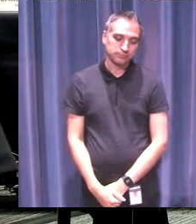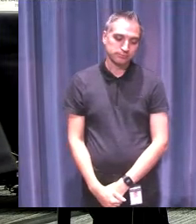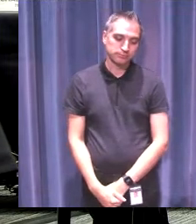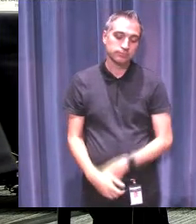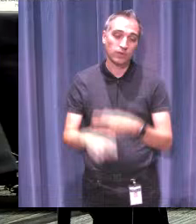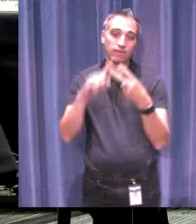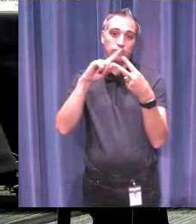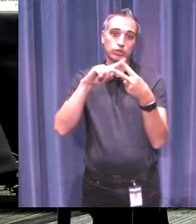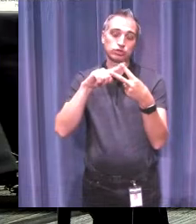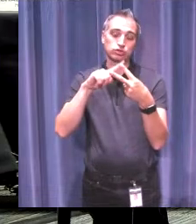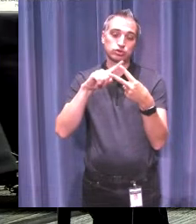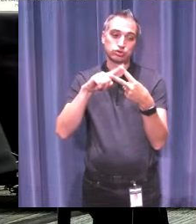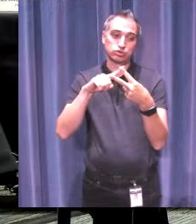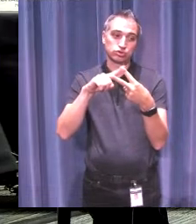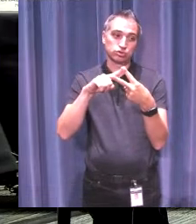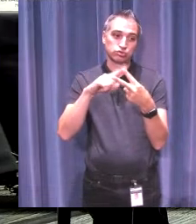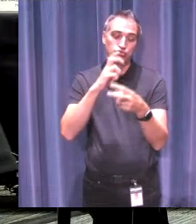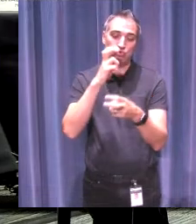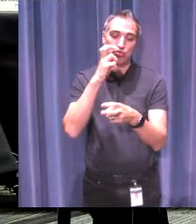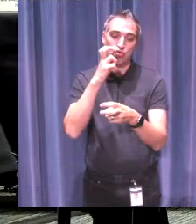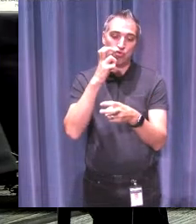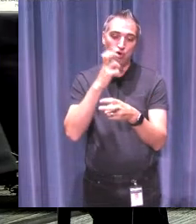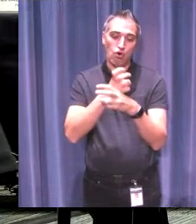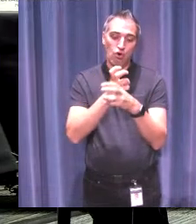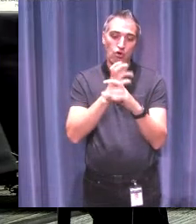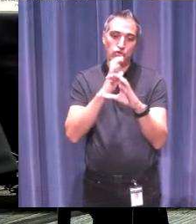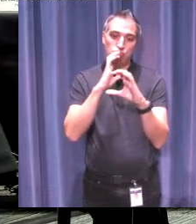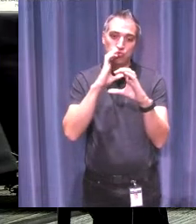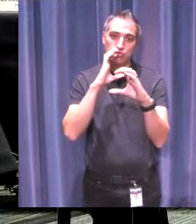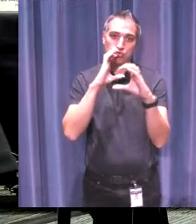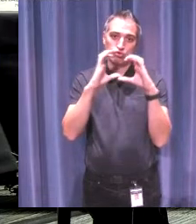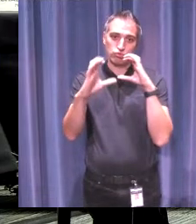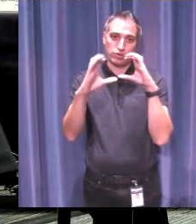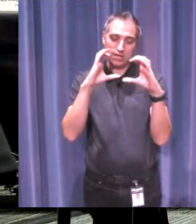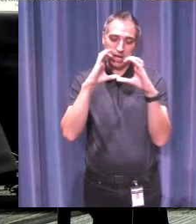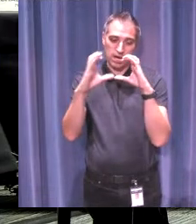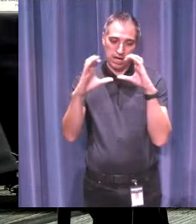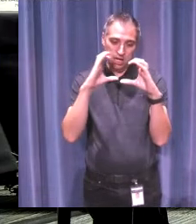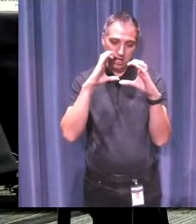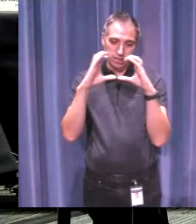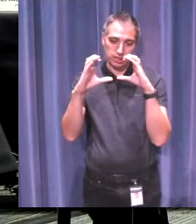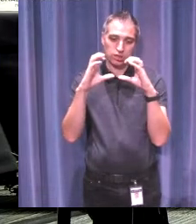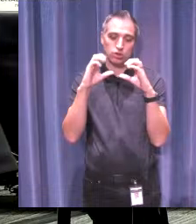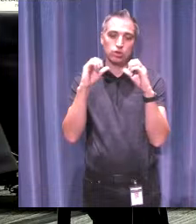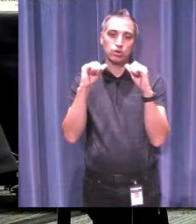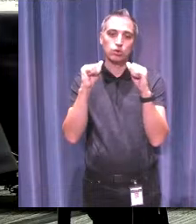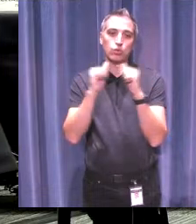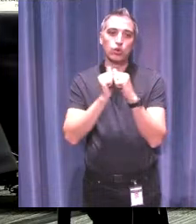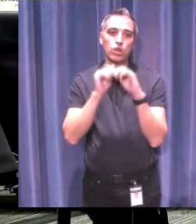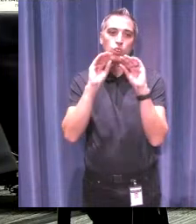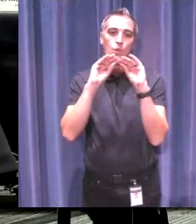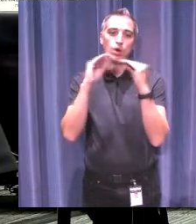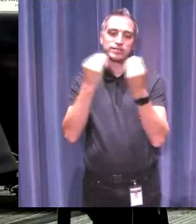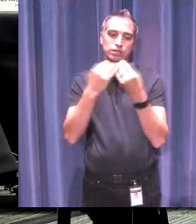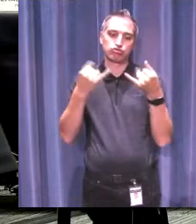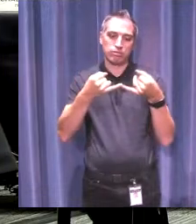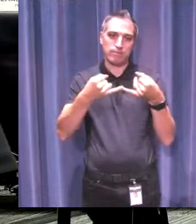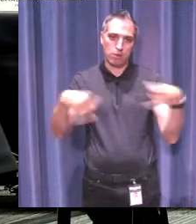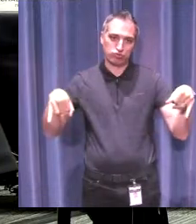the difficulty we have communicating adequately across boundary lines, with organizational boundary lines.